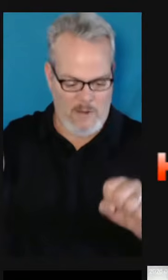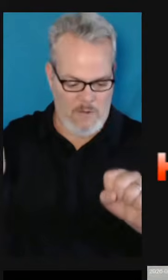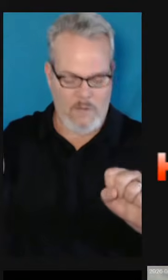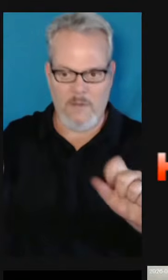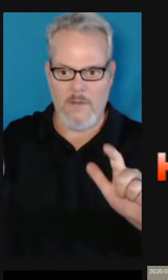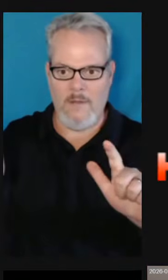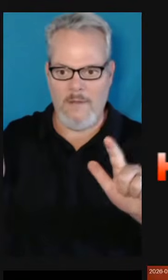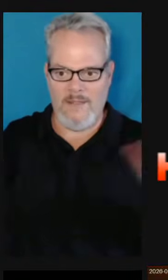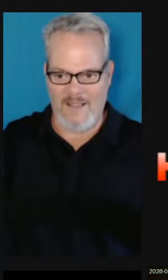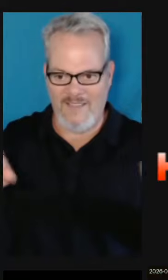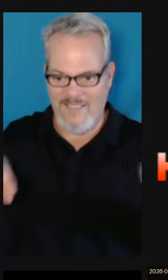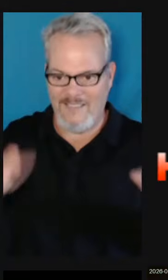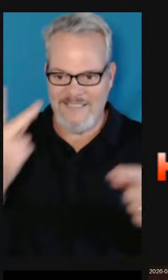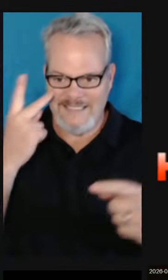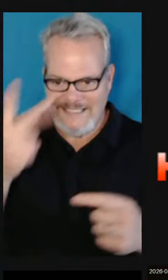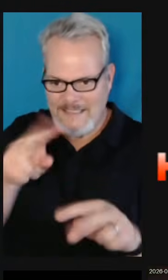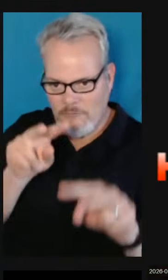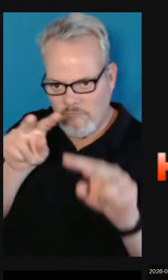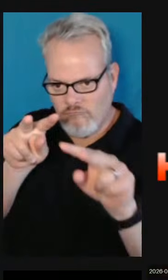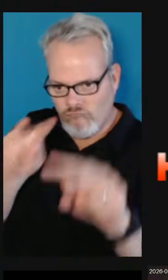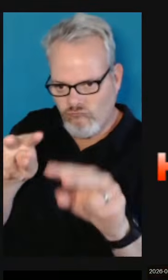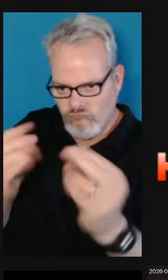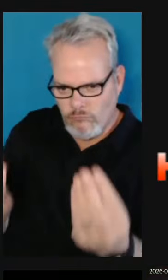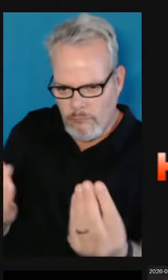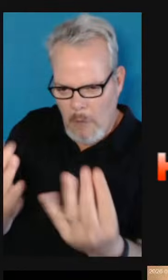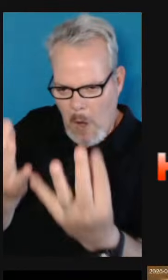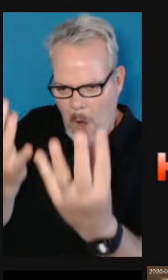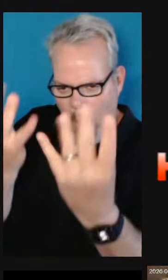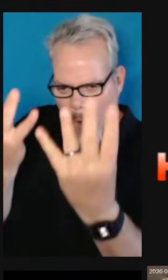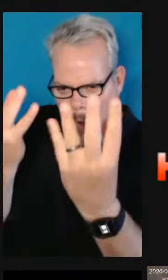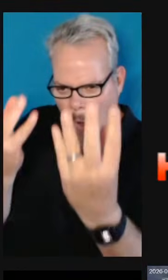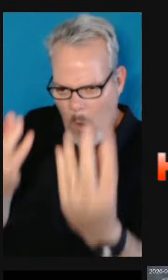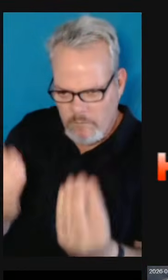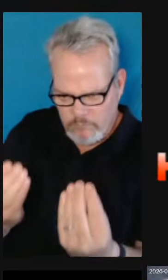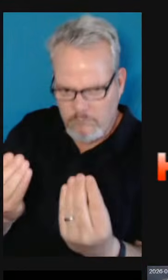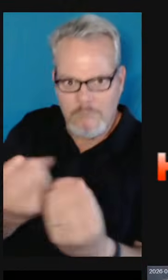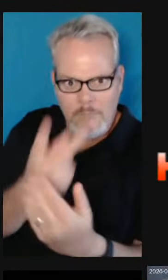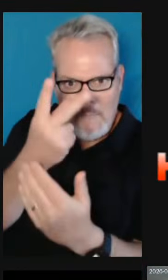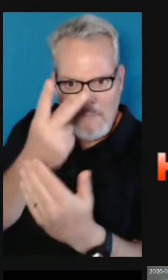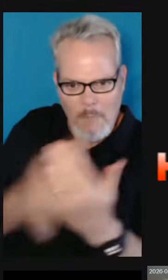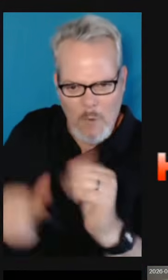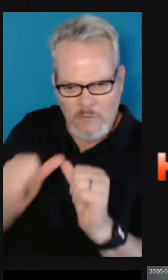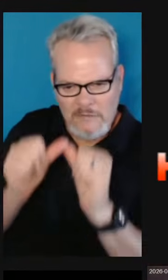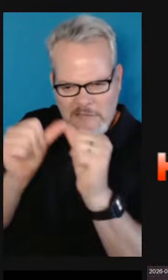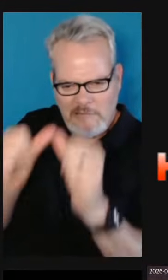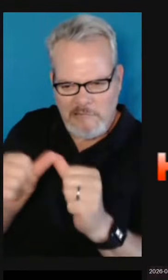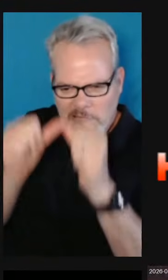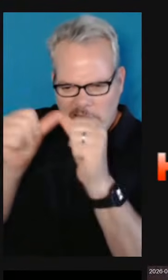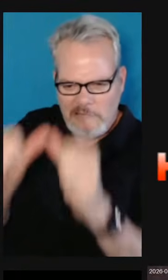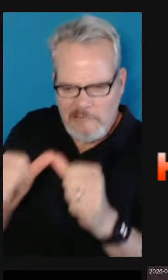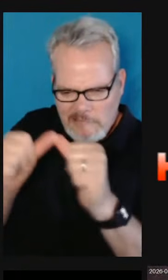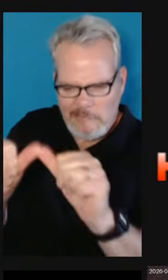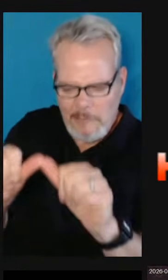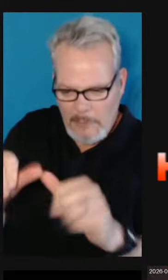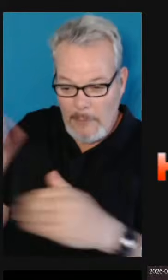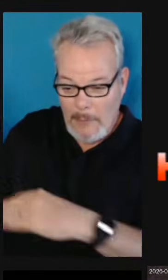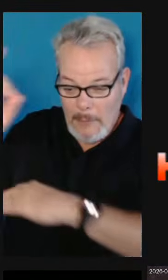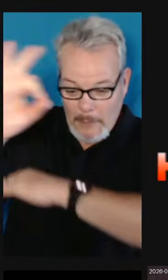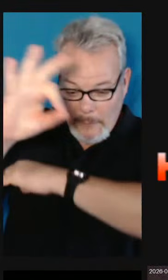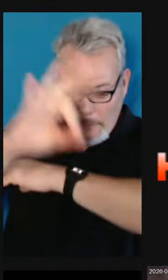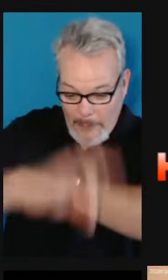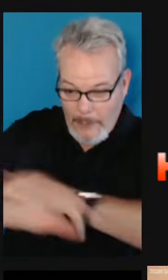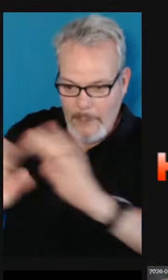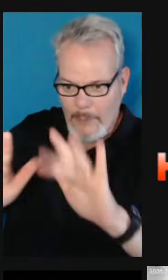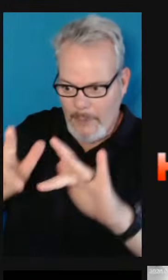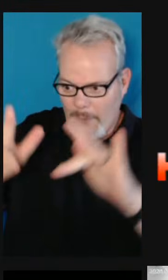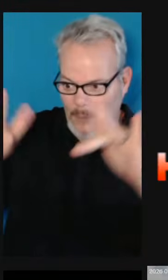both vents. The north vent went first, and fountains from both vents with continuing movement and incandescence on the crater floor